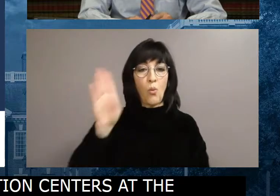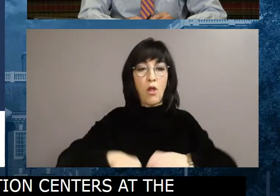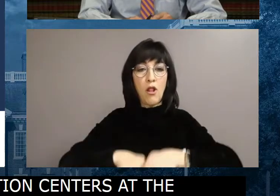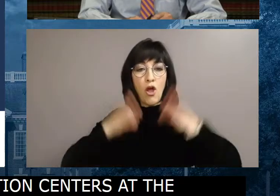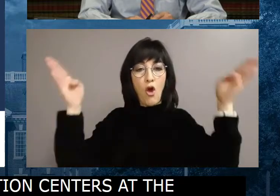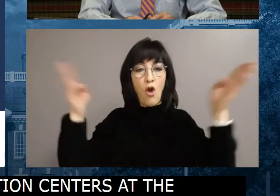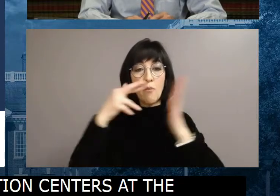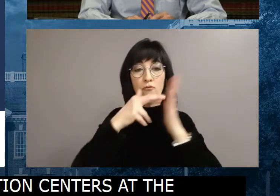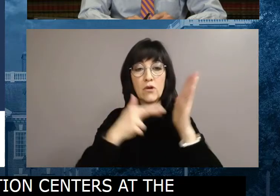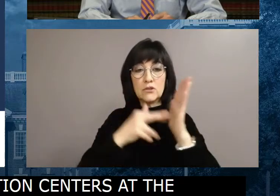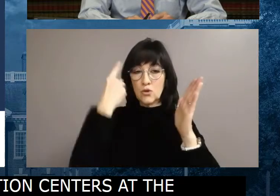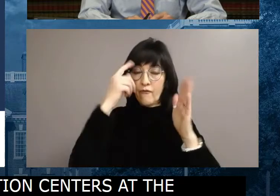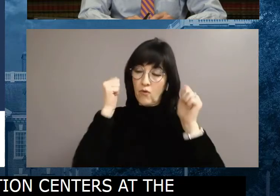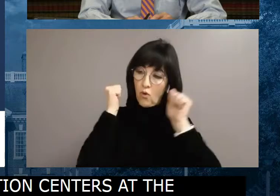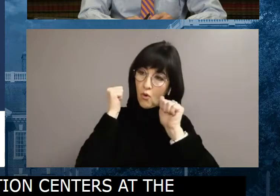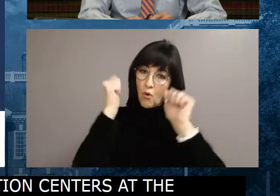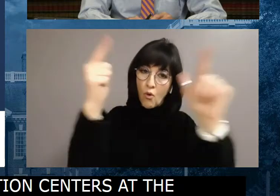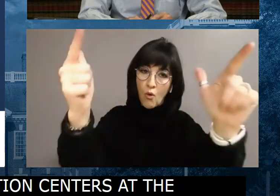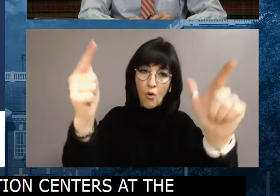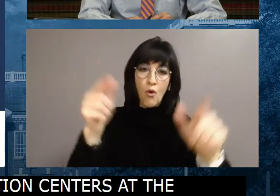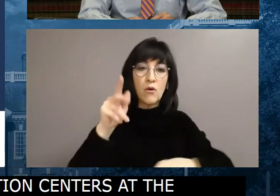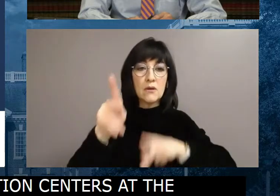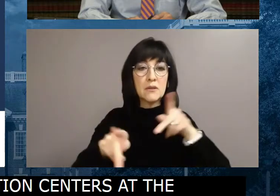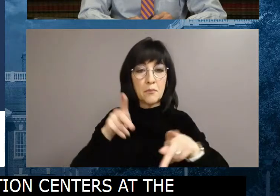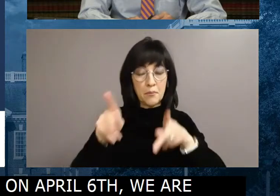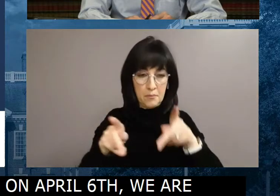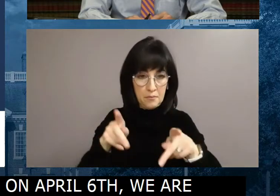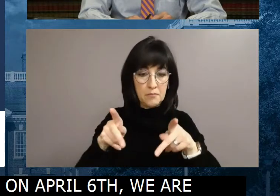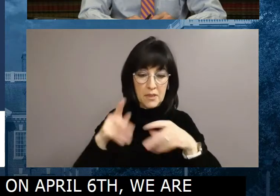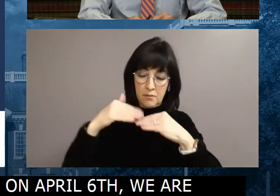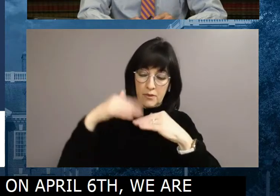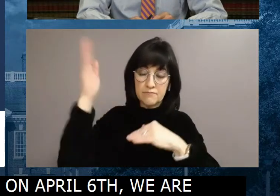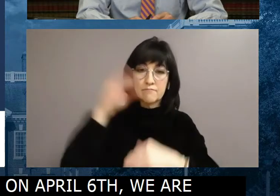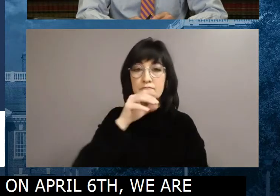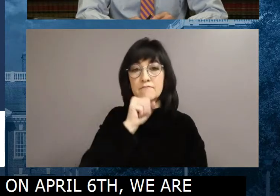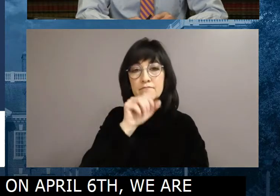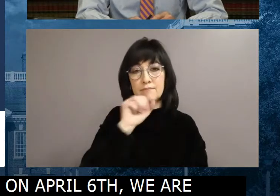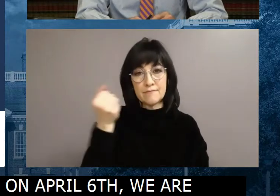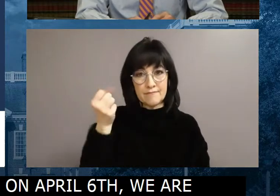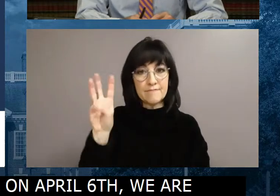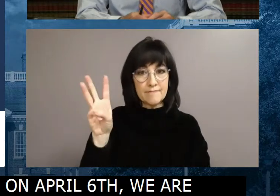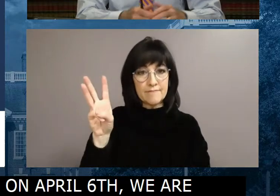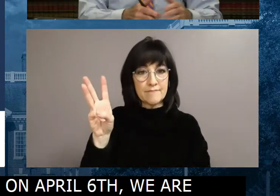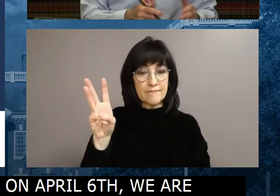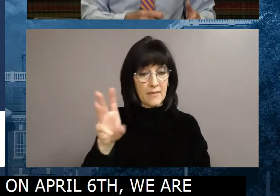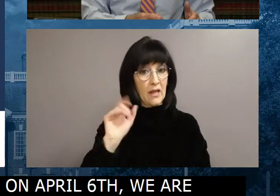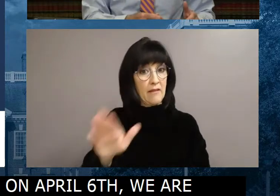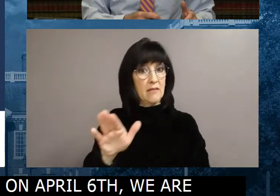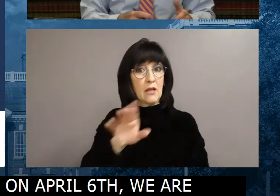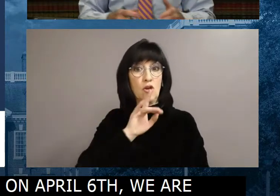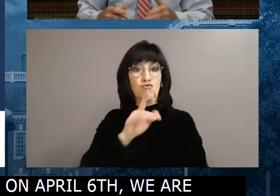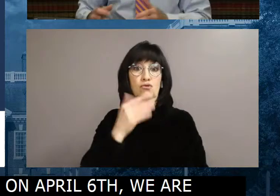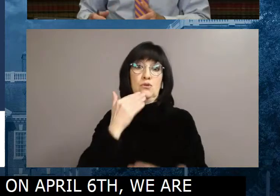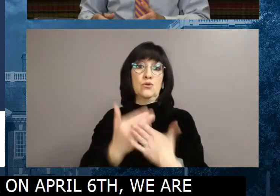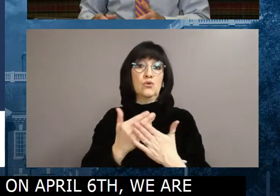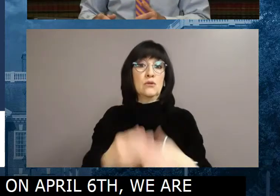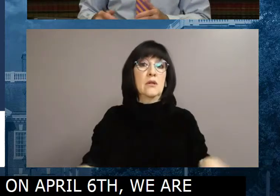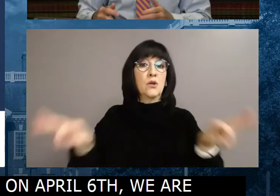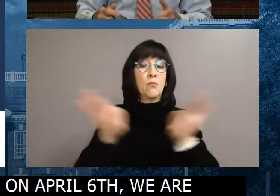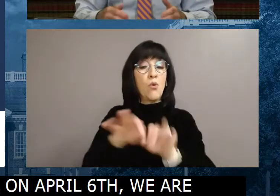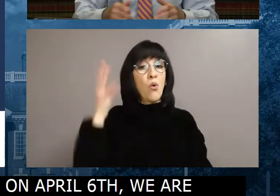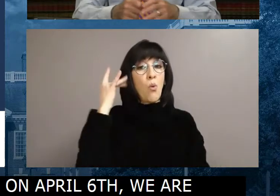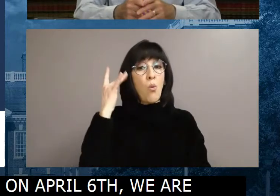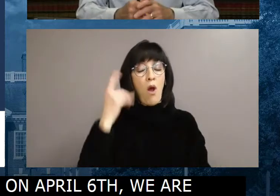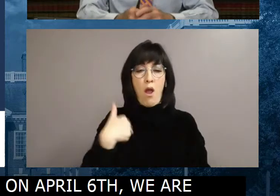COVID-19 vaccine. This is an important milestone for us. It will help us meet our dual objectives of fast and fair. We